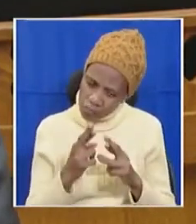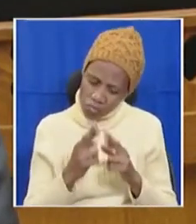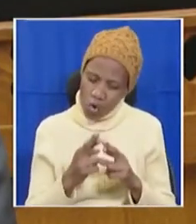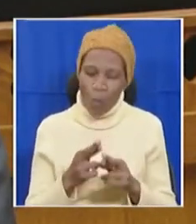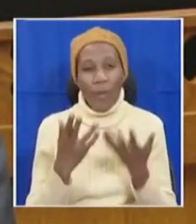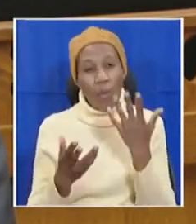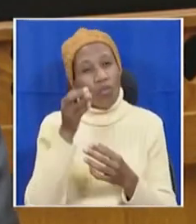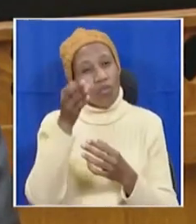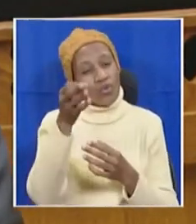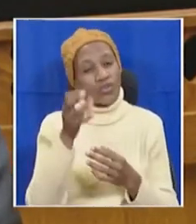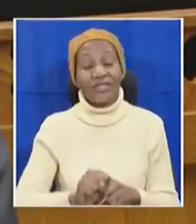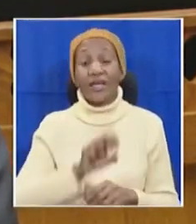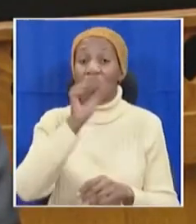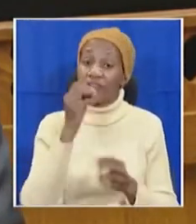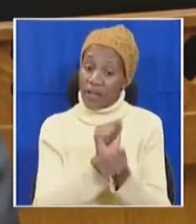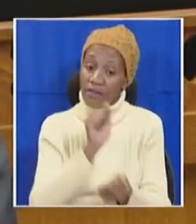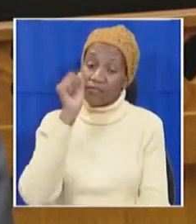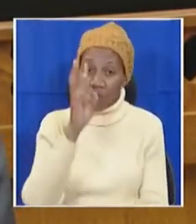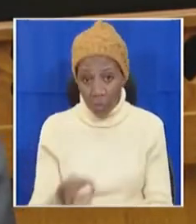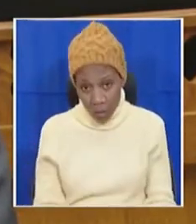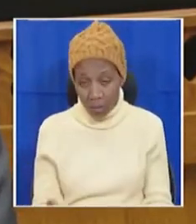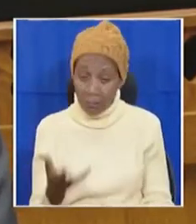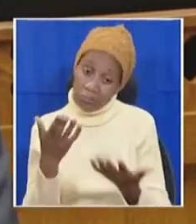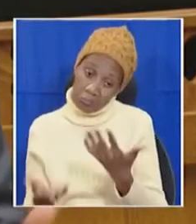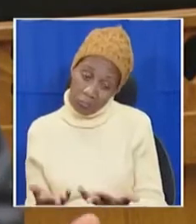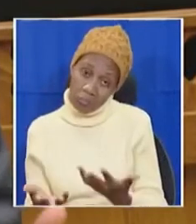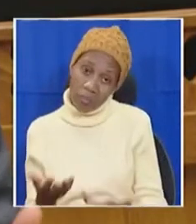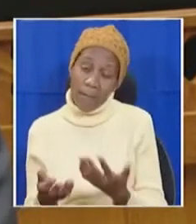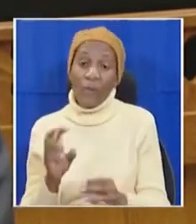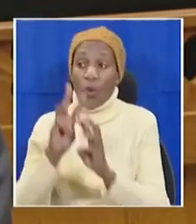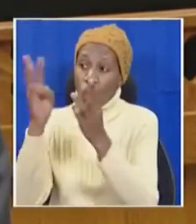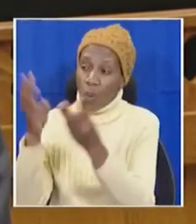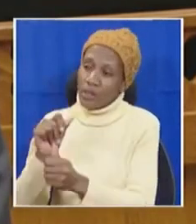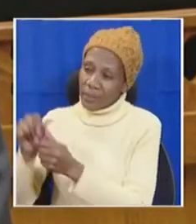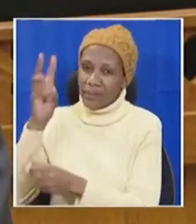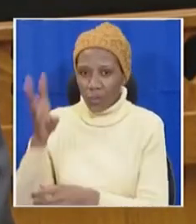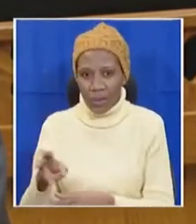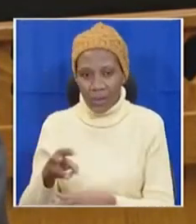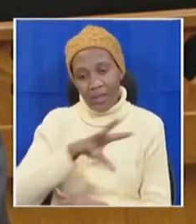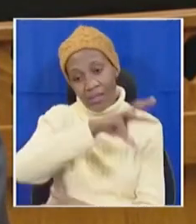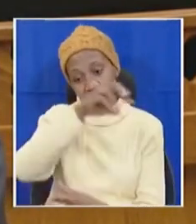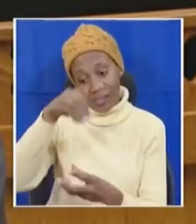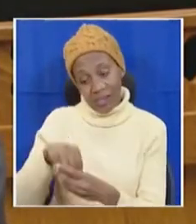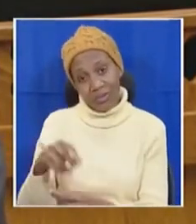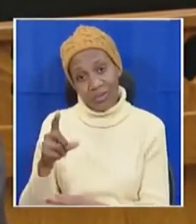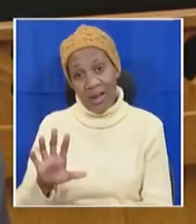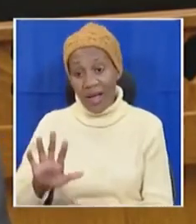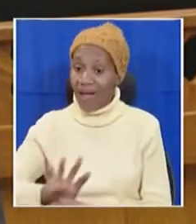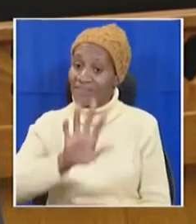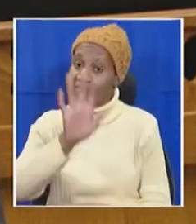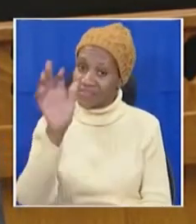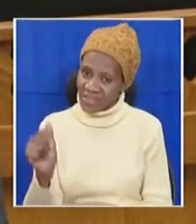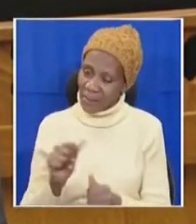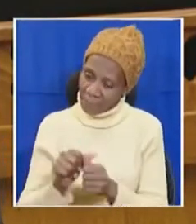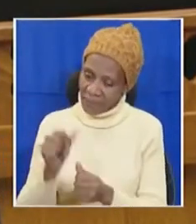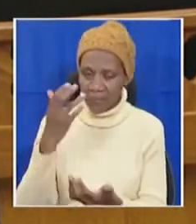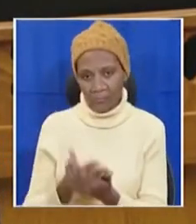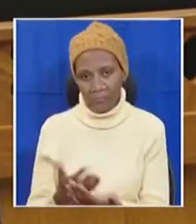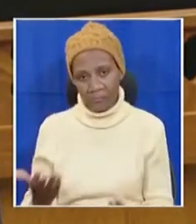Africa would be free and could be, and there would be a better world, and of course included in that is a better Africa. His